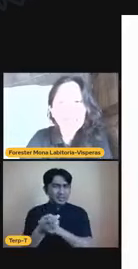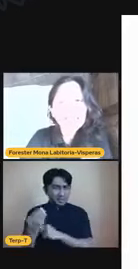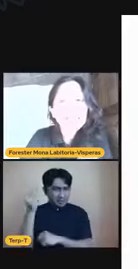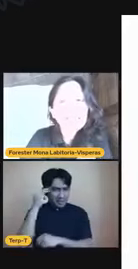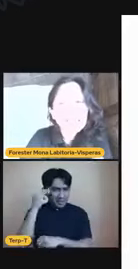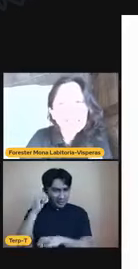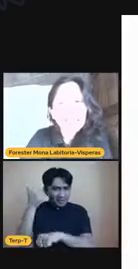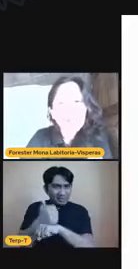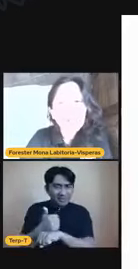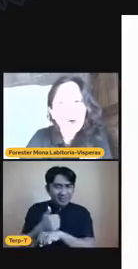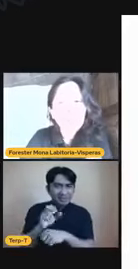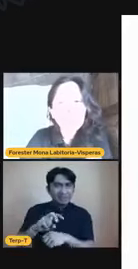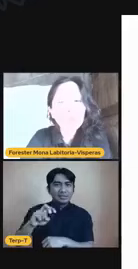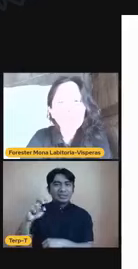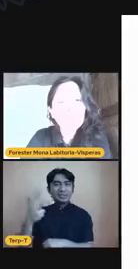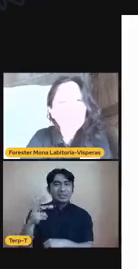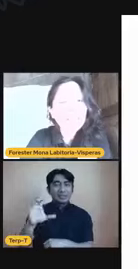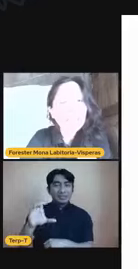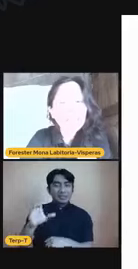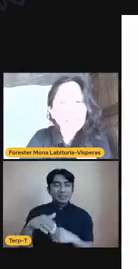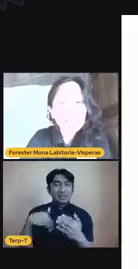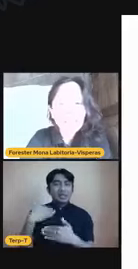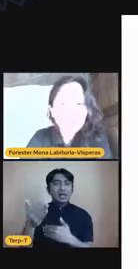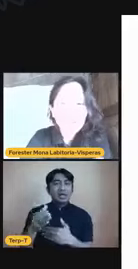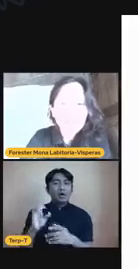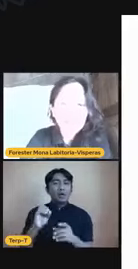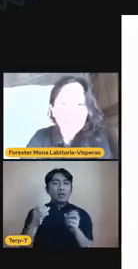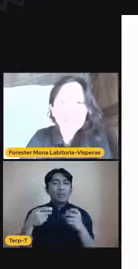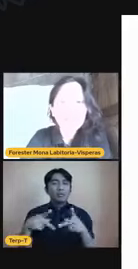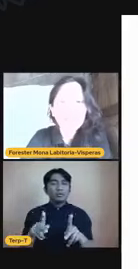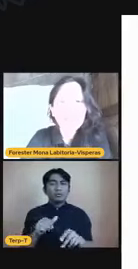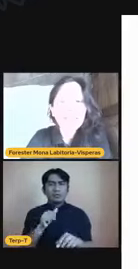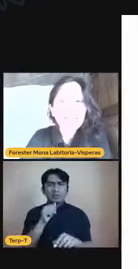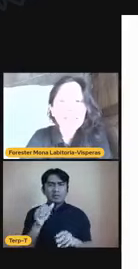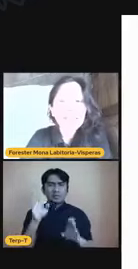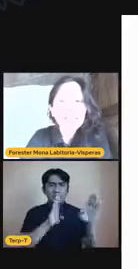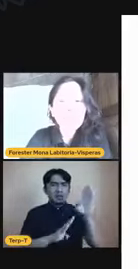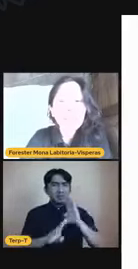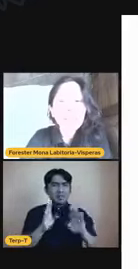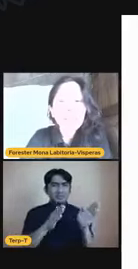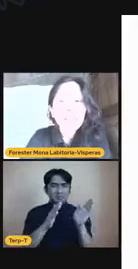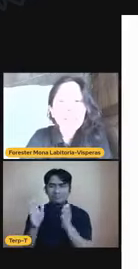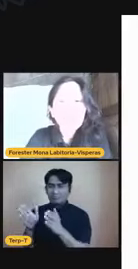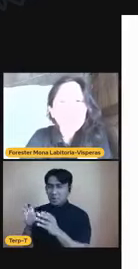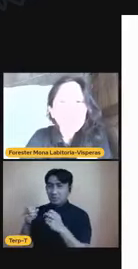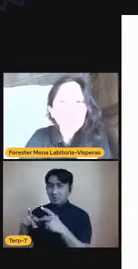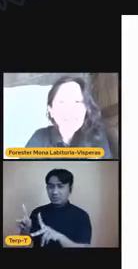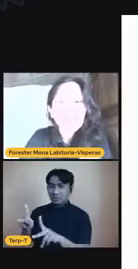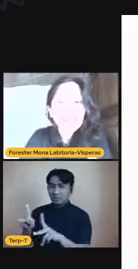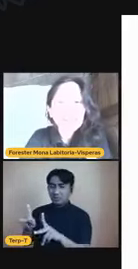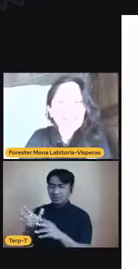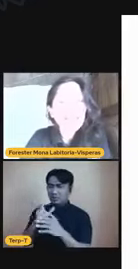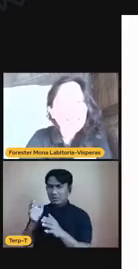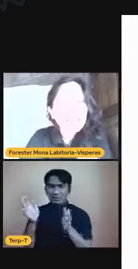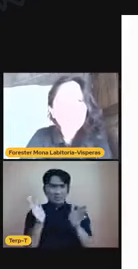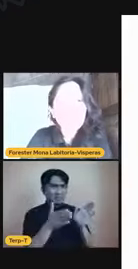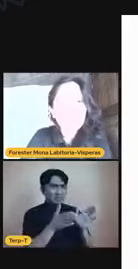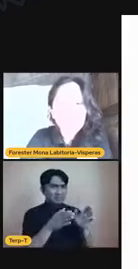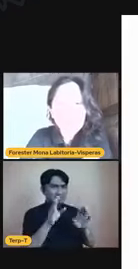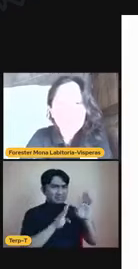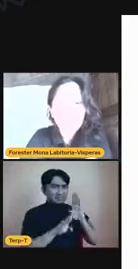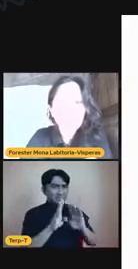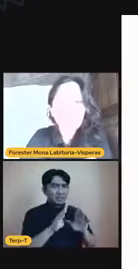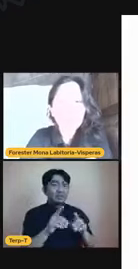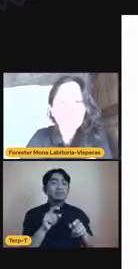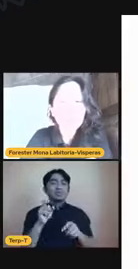pananaw. See the opportunity, not the crisis. It's the same thing, but look at things in a